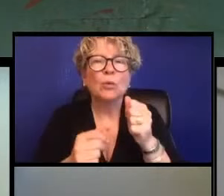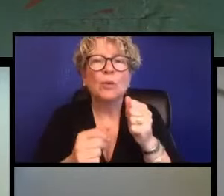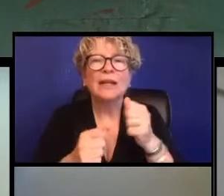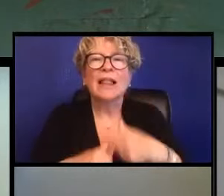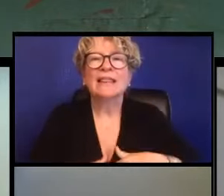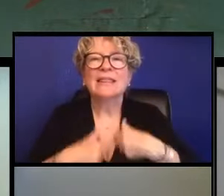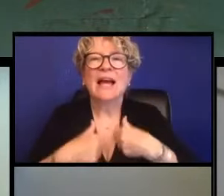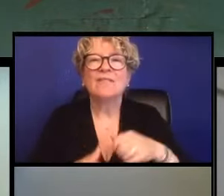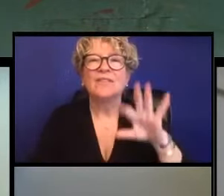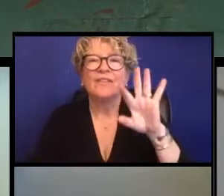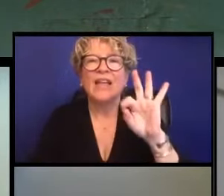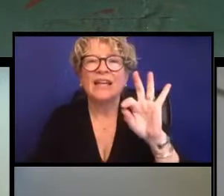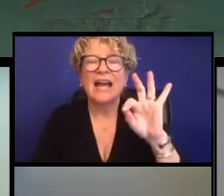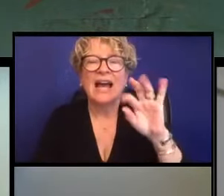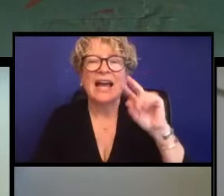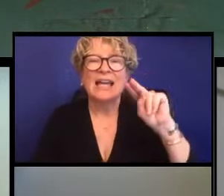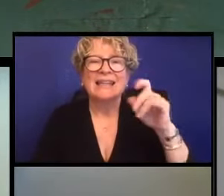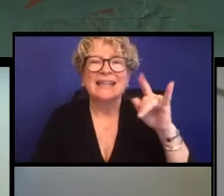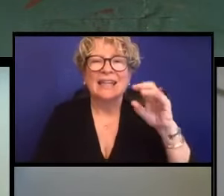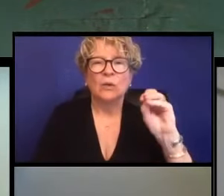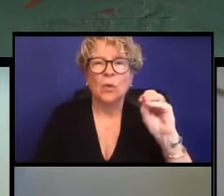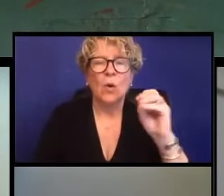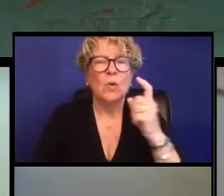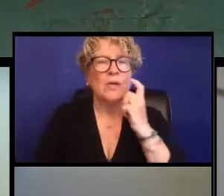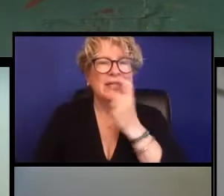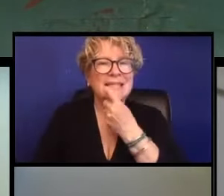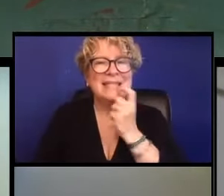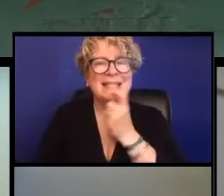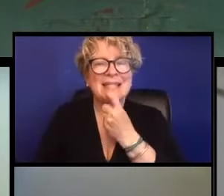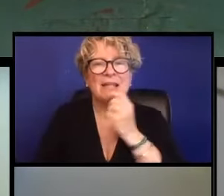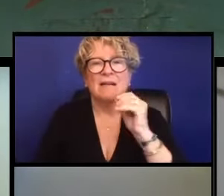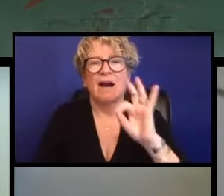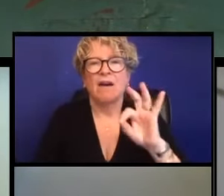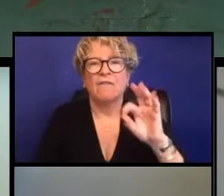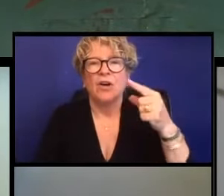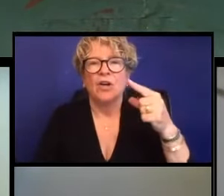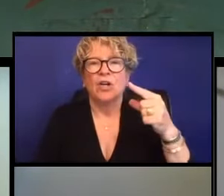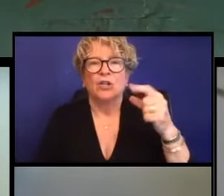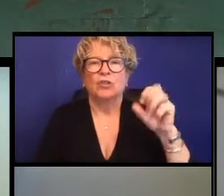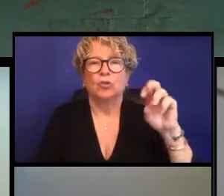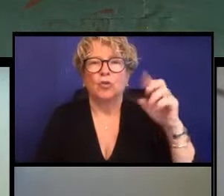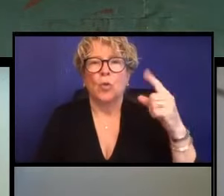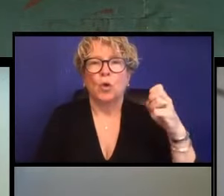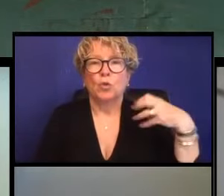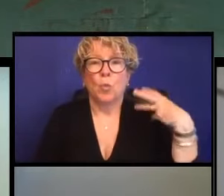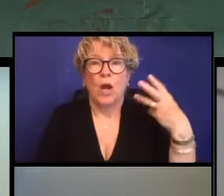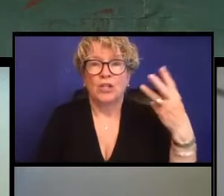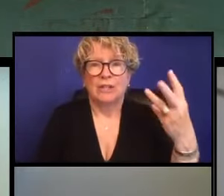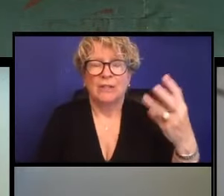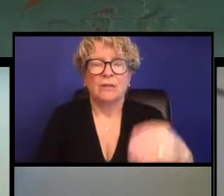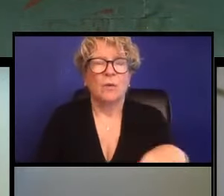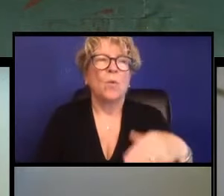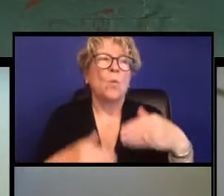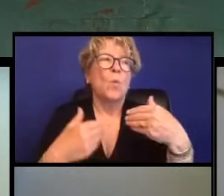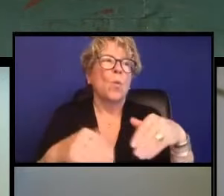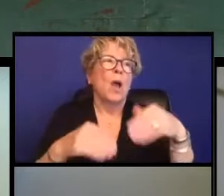Washington by P. Jelly Clark, which won some awards and was a really wonderful, amazing